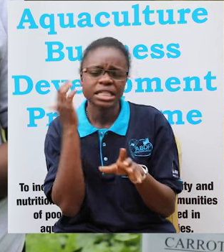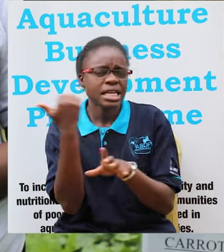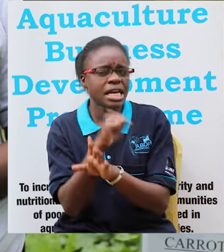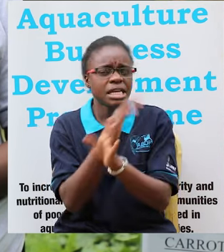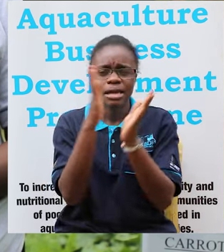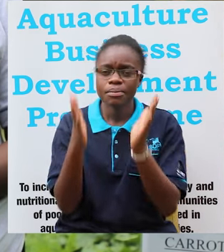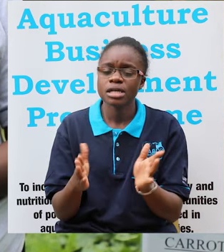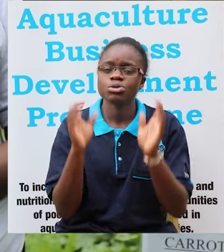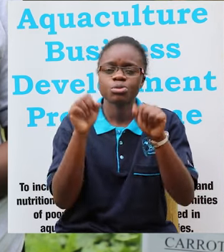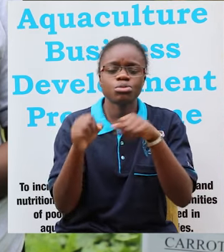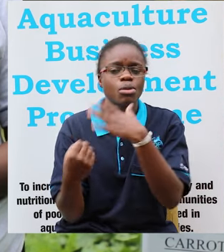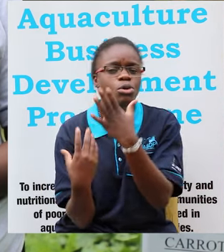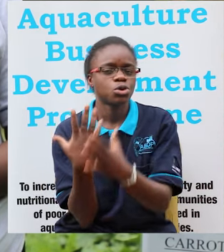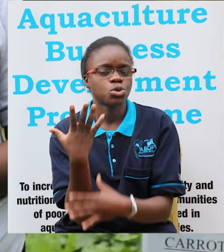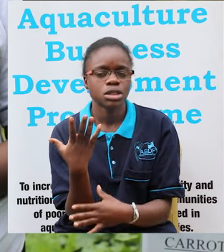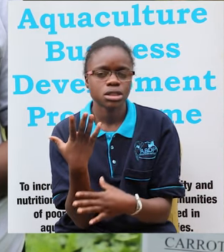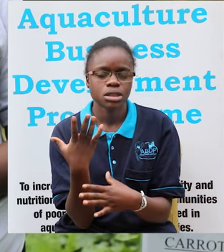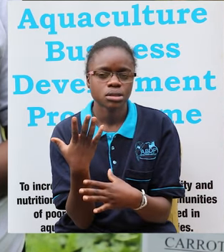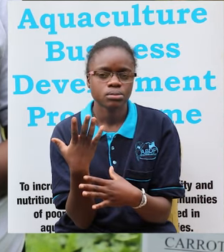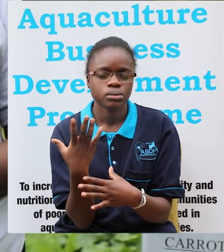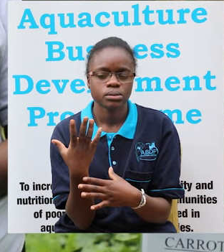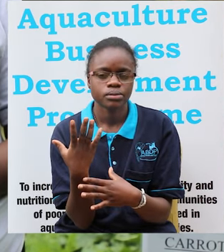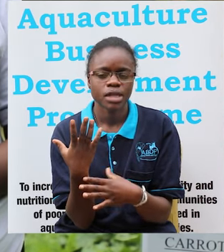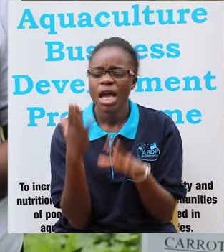and therefore this is a very